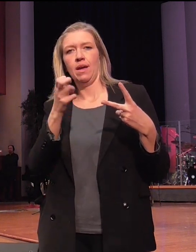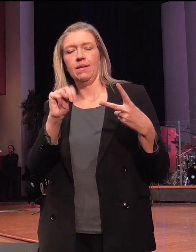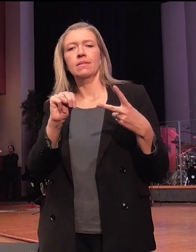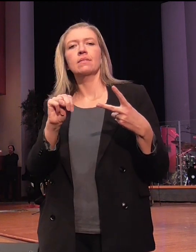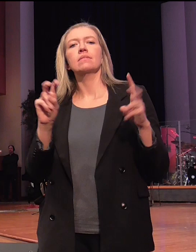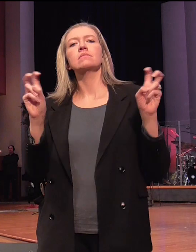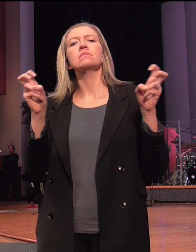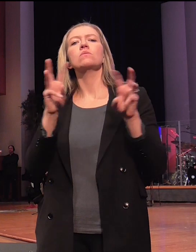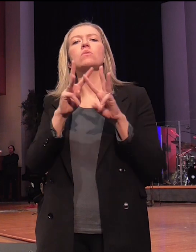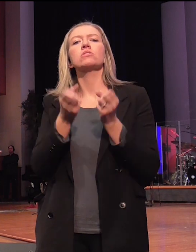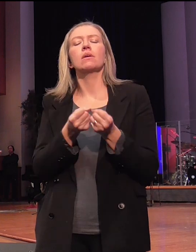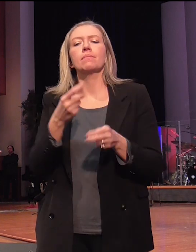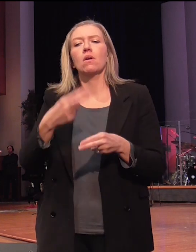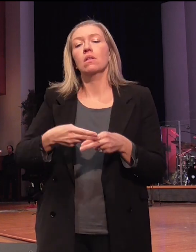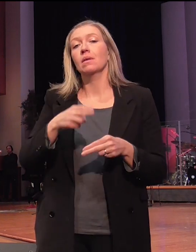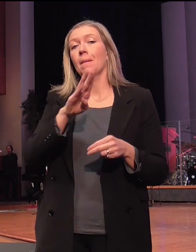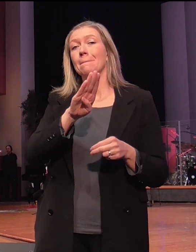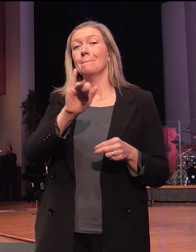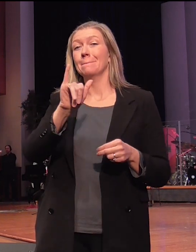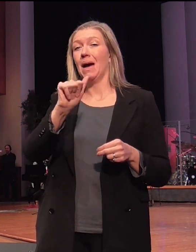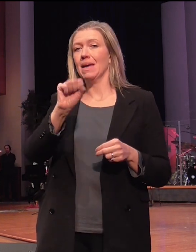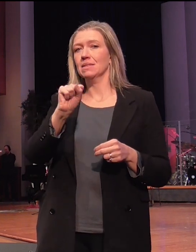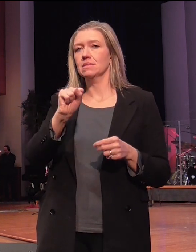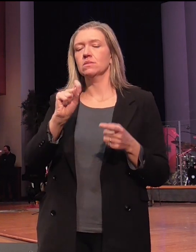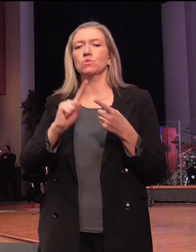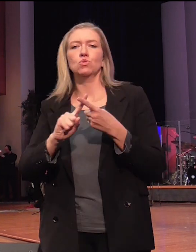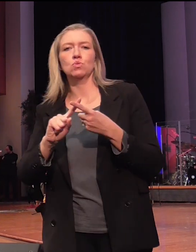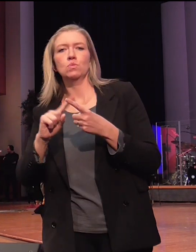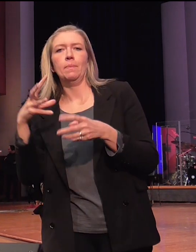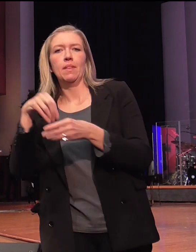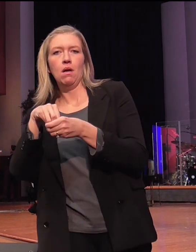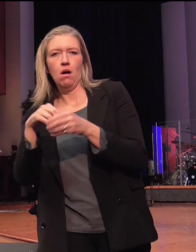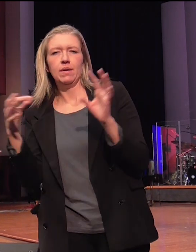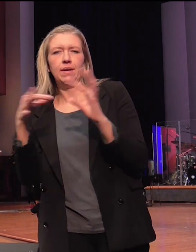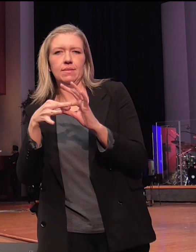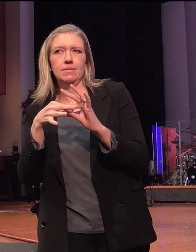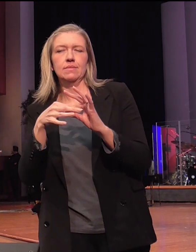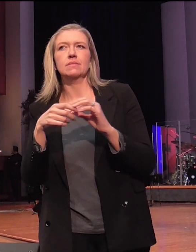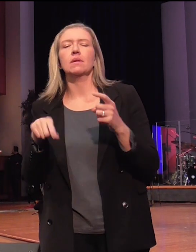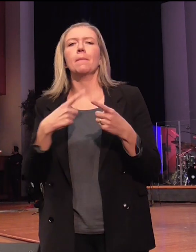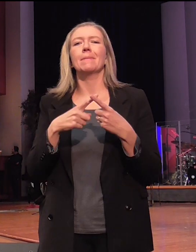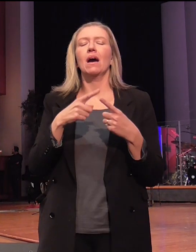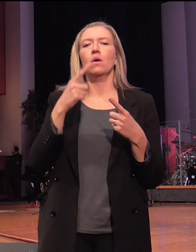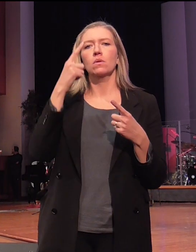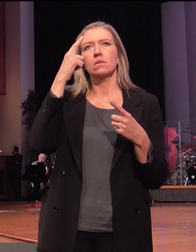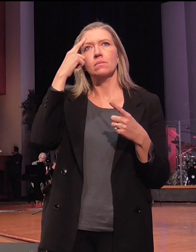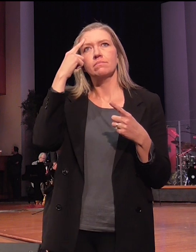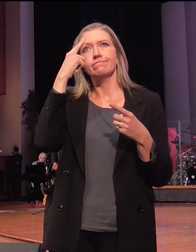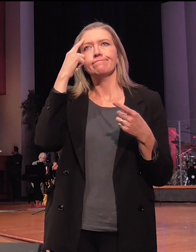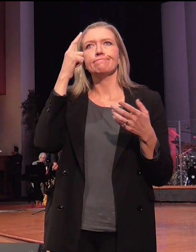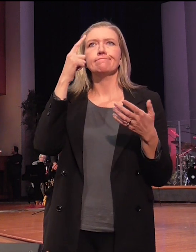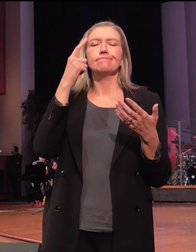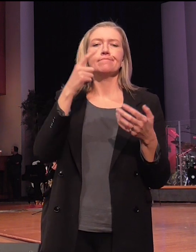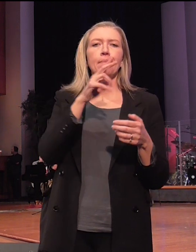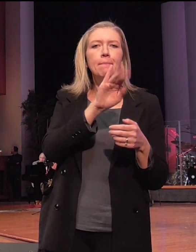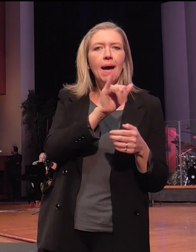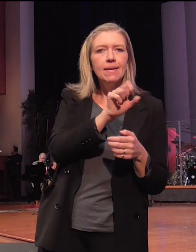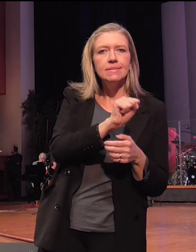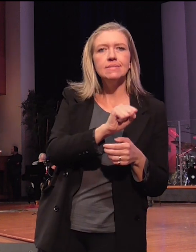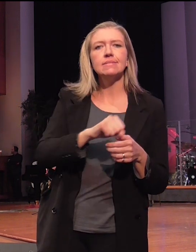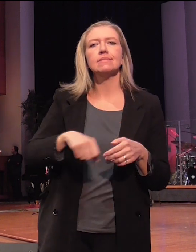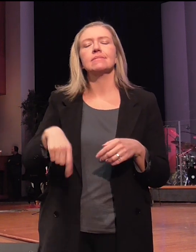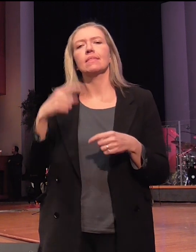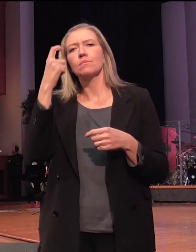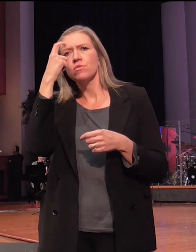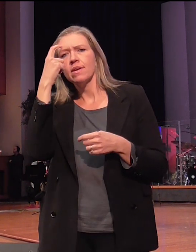It's about bias, it's about the brain, and it's about belonging. And the whole initiative is really about oneness. How can we better live